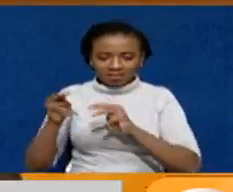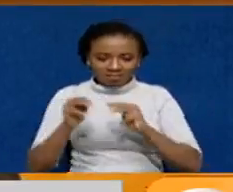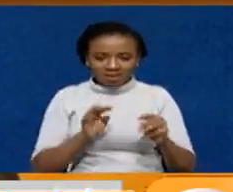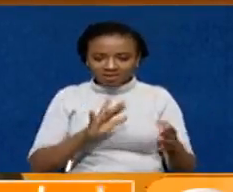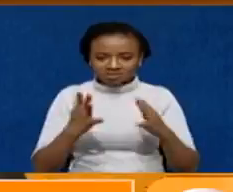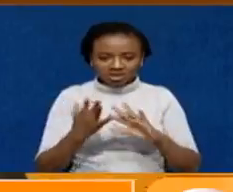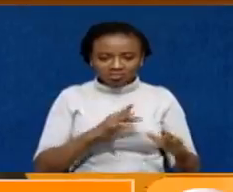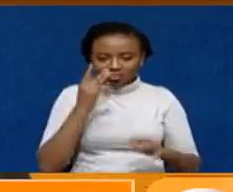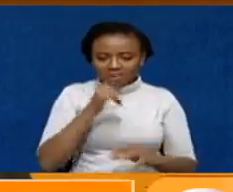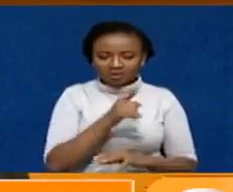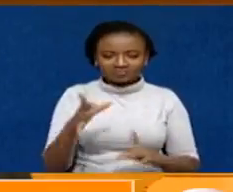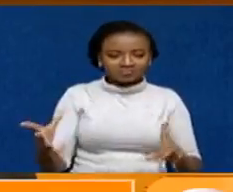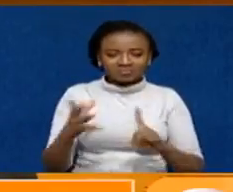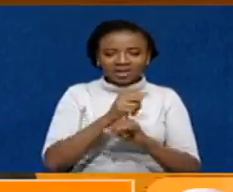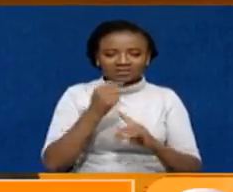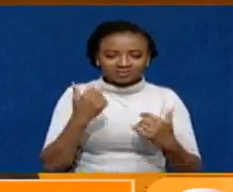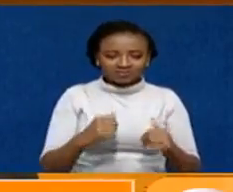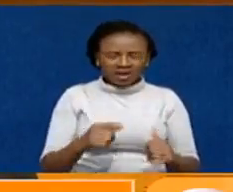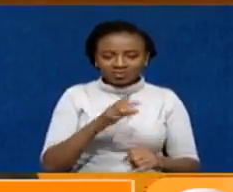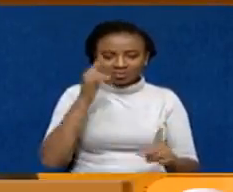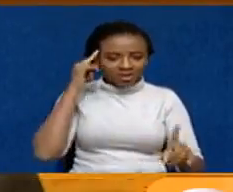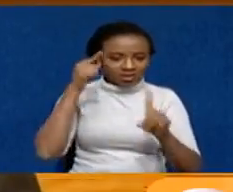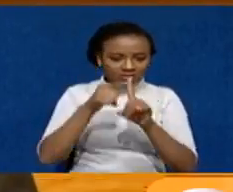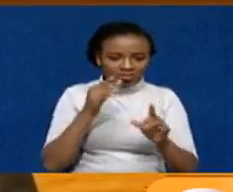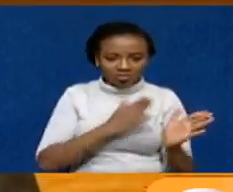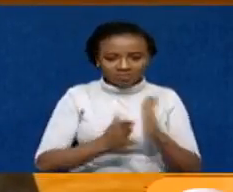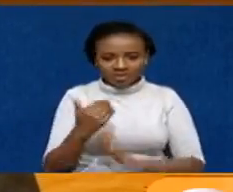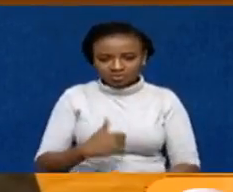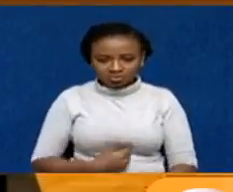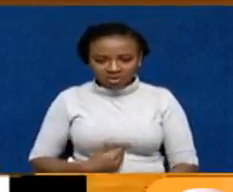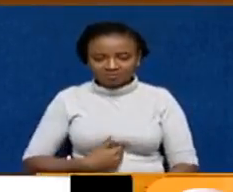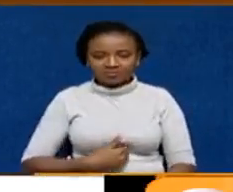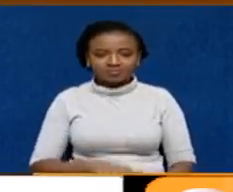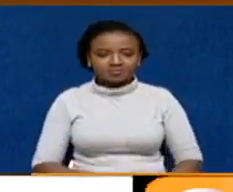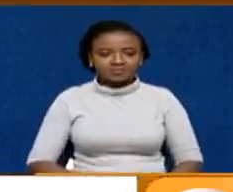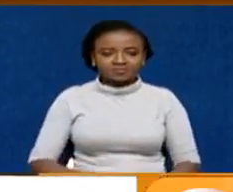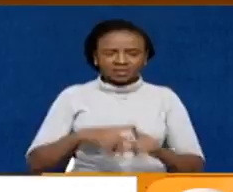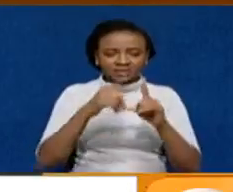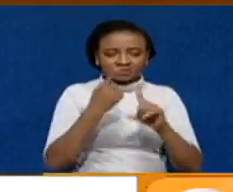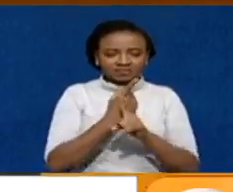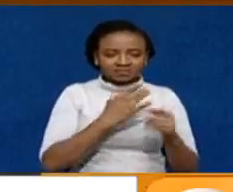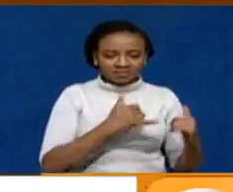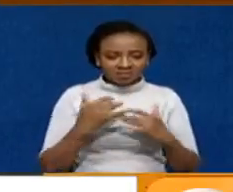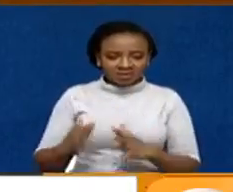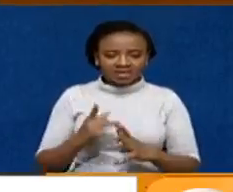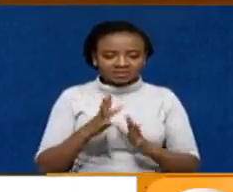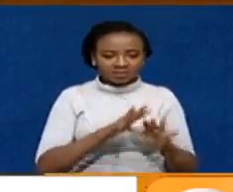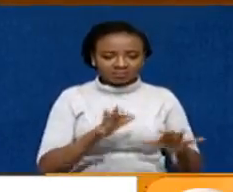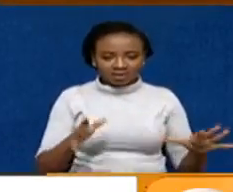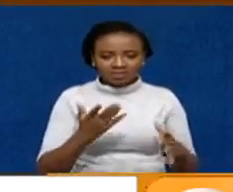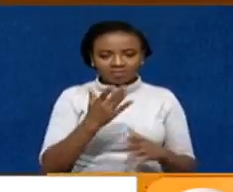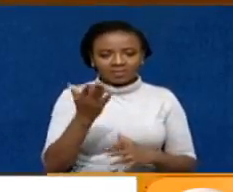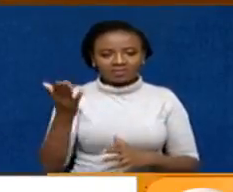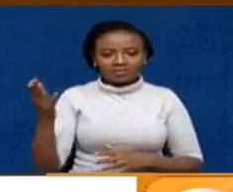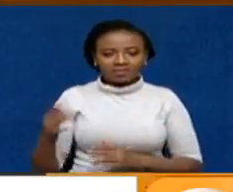not achieved the goals that they intend to have. Develop players, be able to sell these players abroad. So we want to